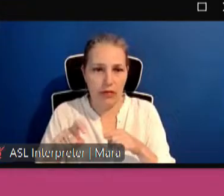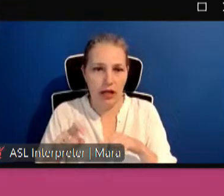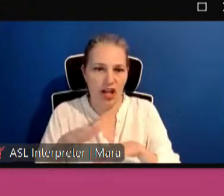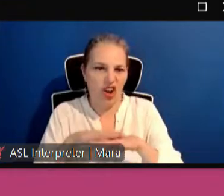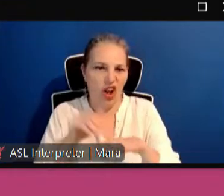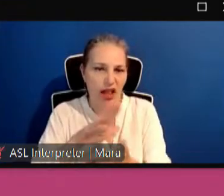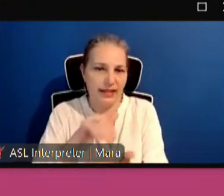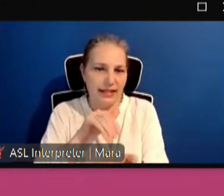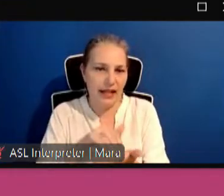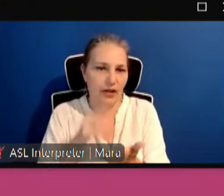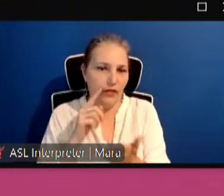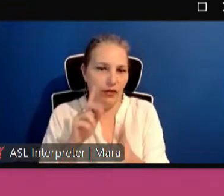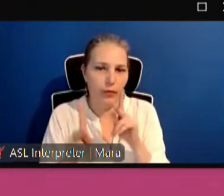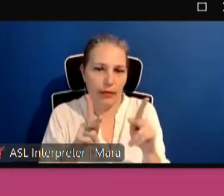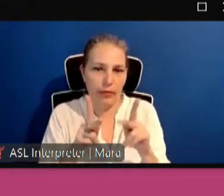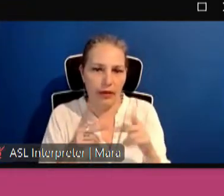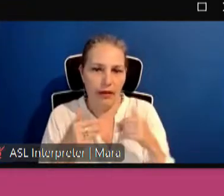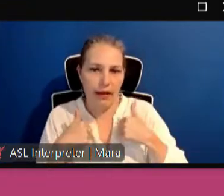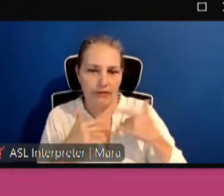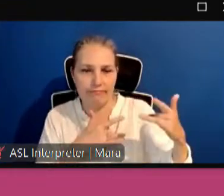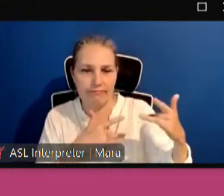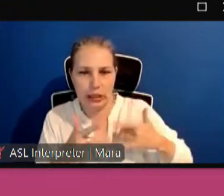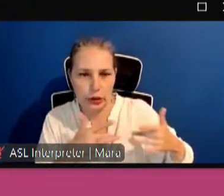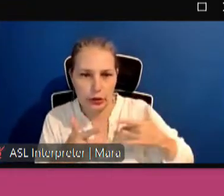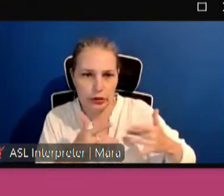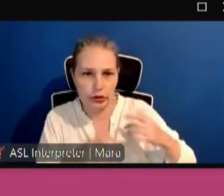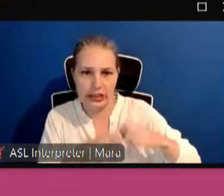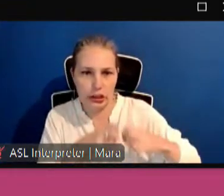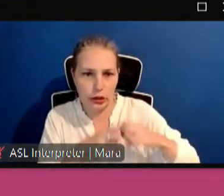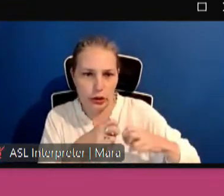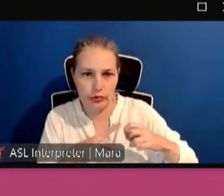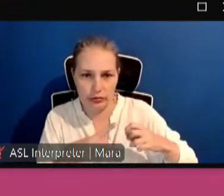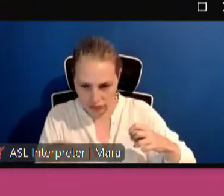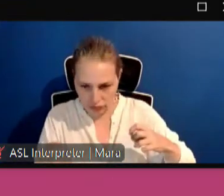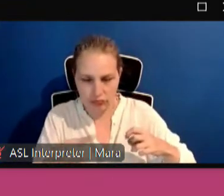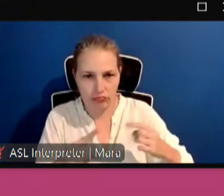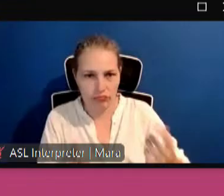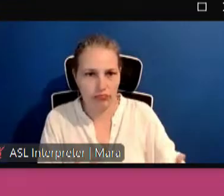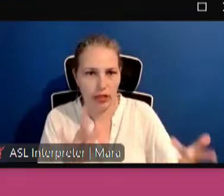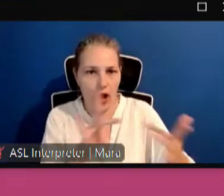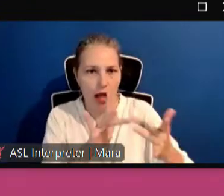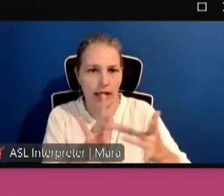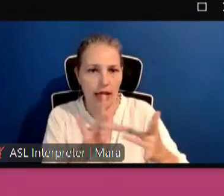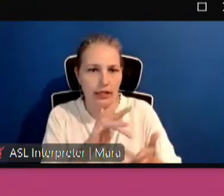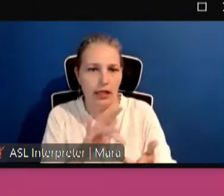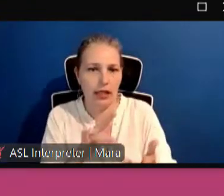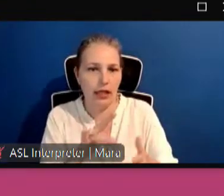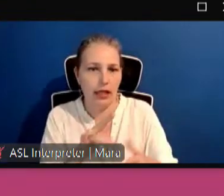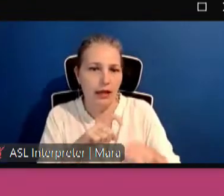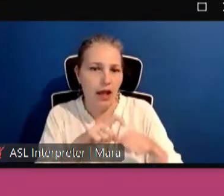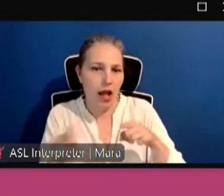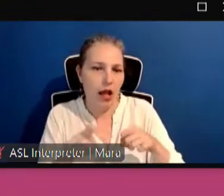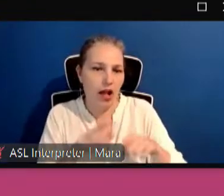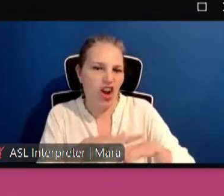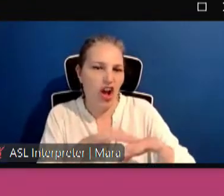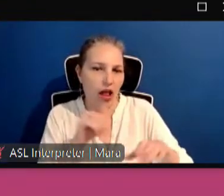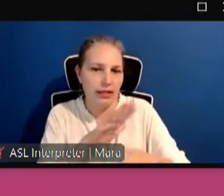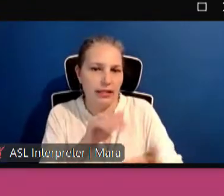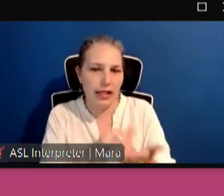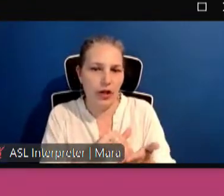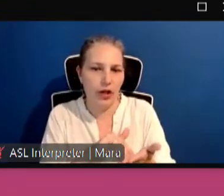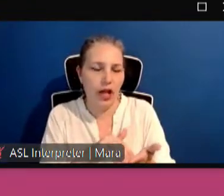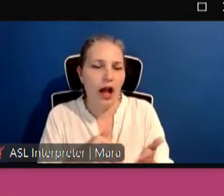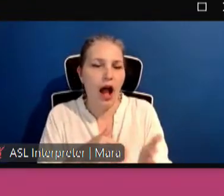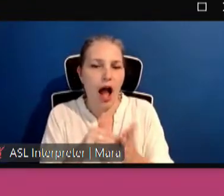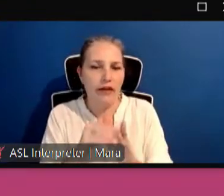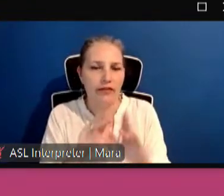have concerns or issues, they notify our call center. And one of the topics that we hear a lot about is trees.